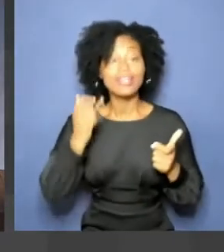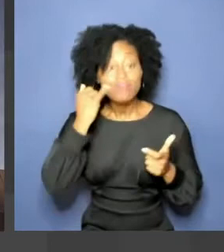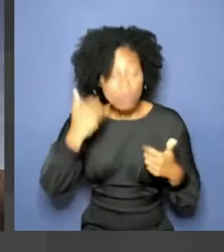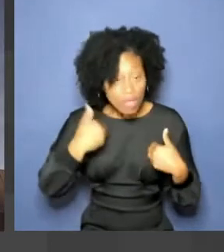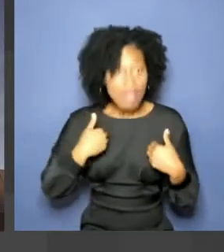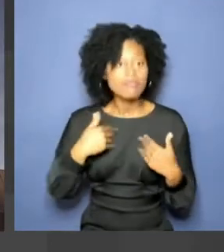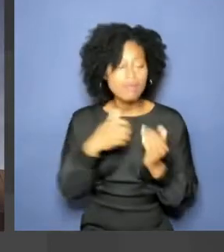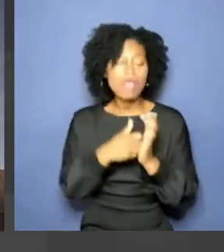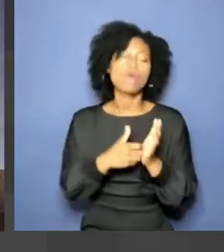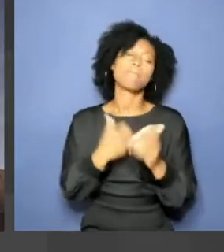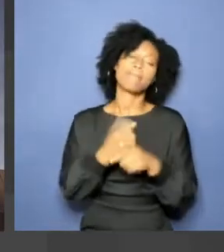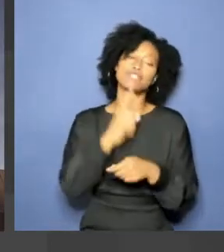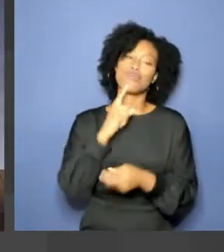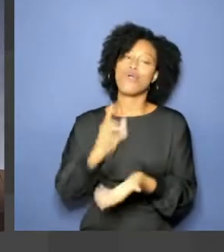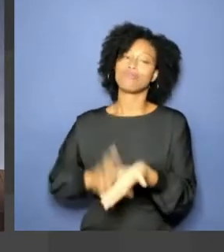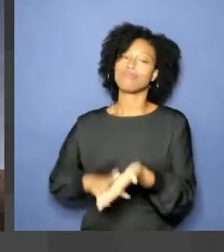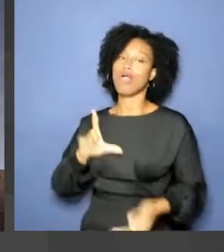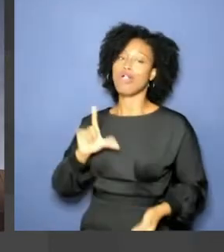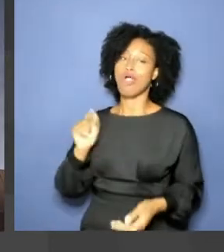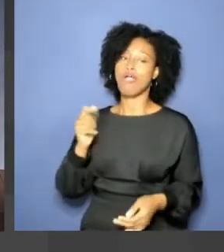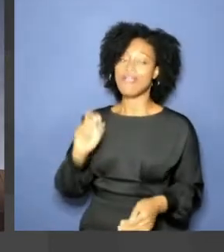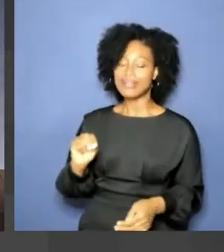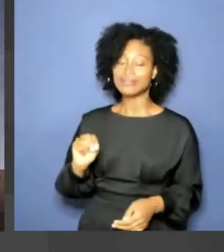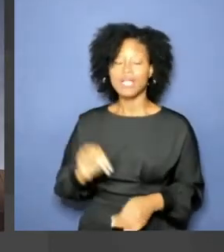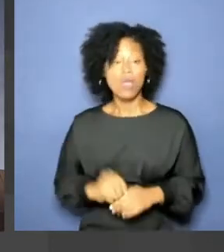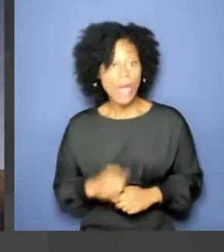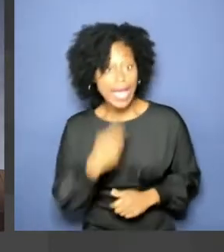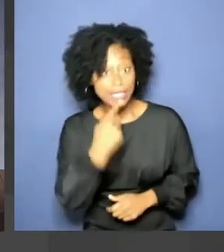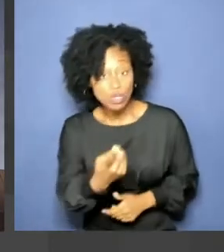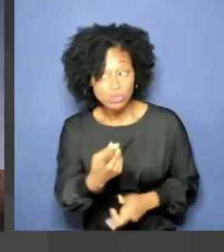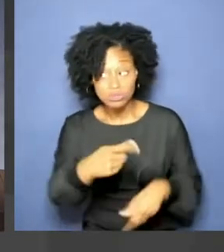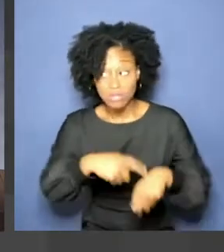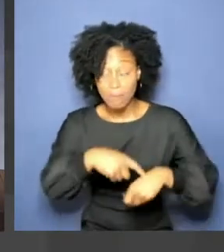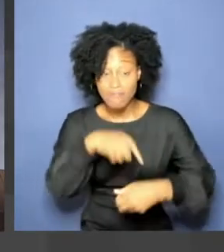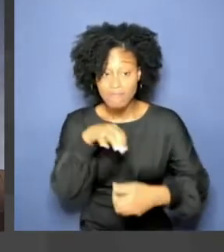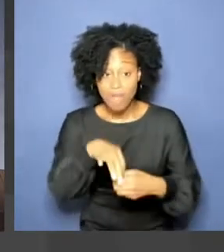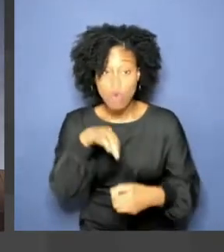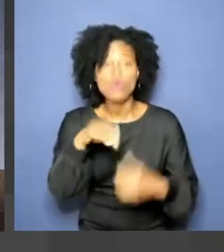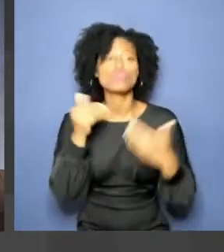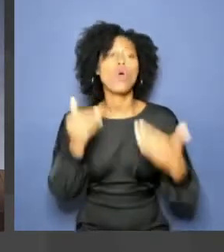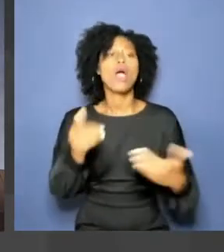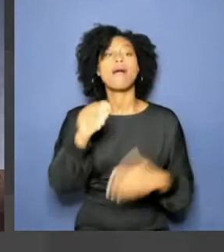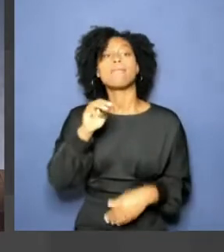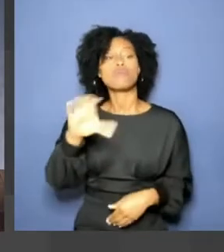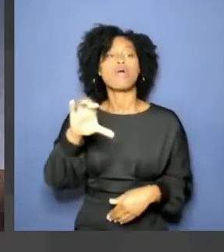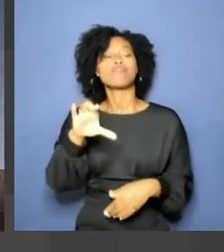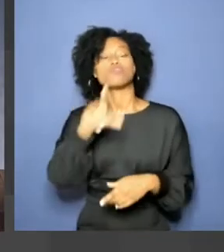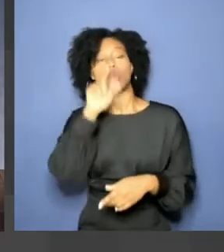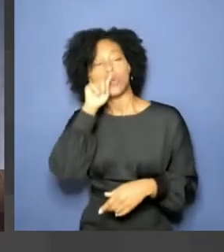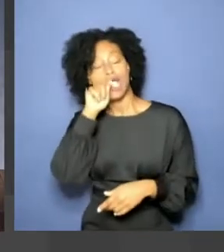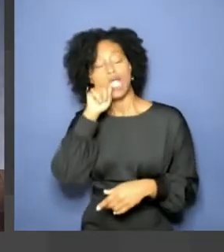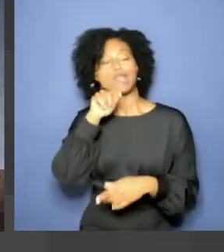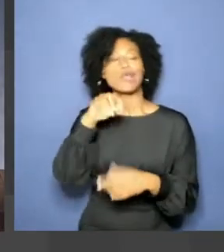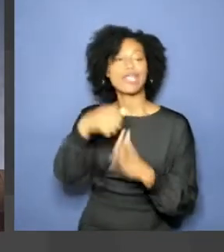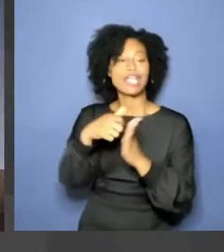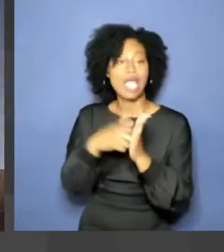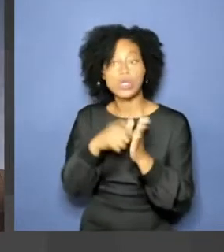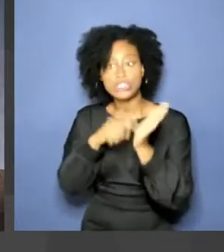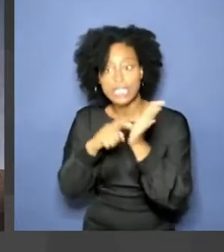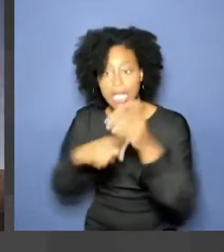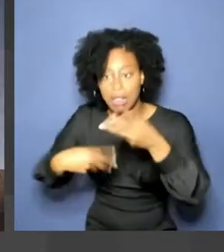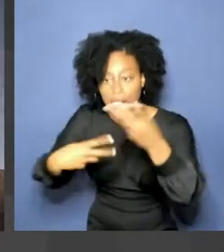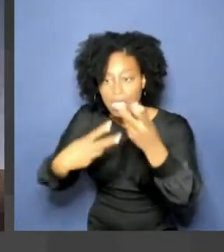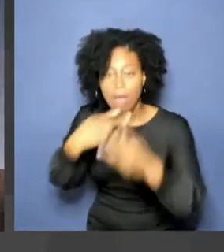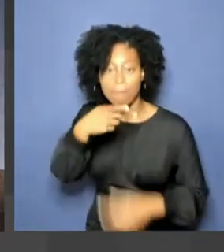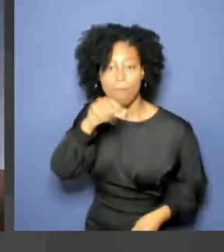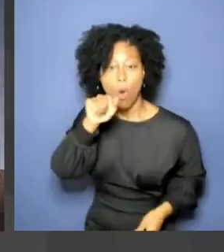you're logged in. Then when I tell you it's time to vote, go to the Minecraft Twitter account and check out the live voting poll with all